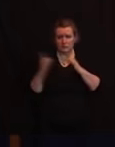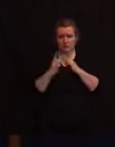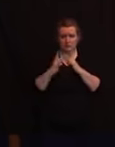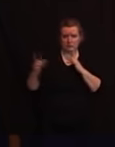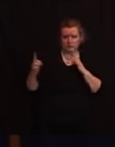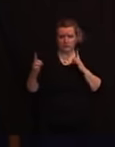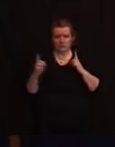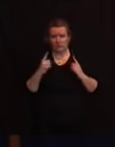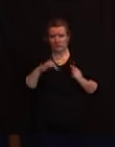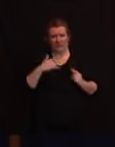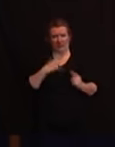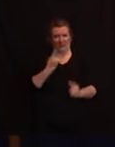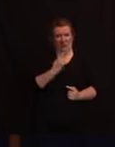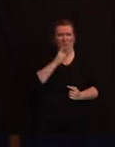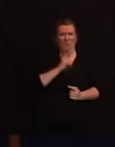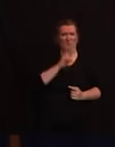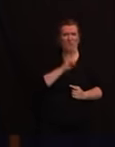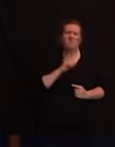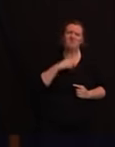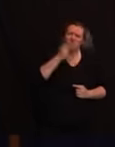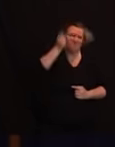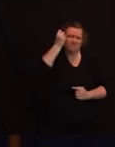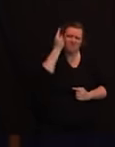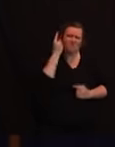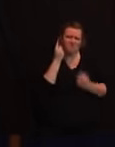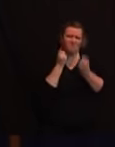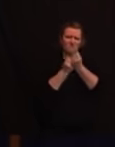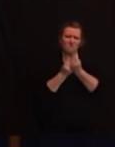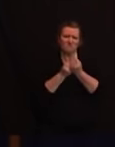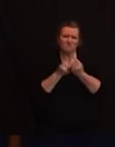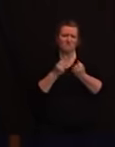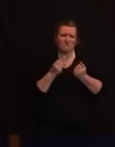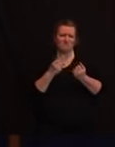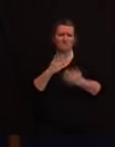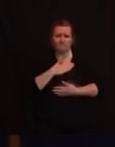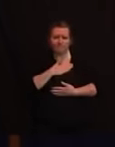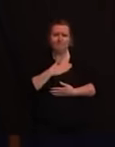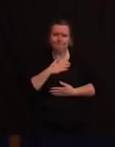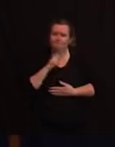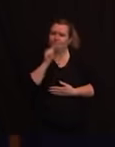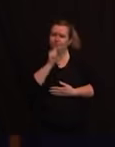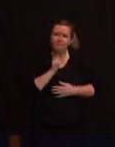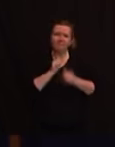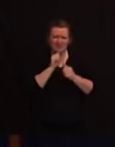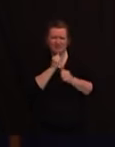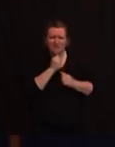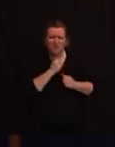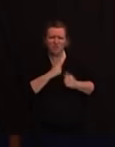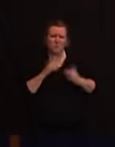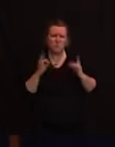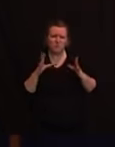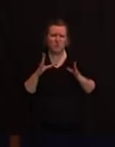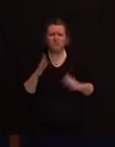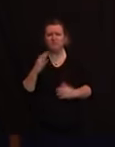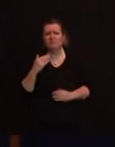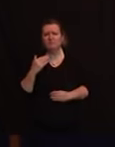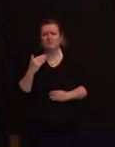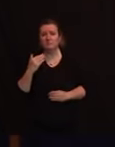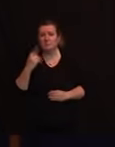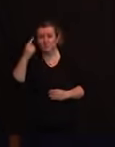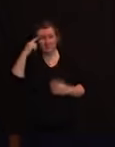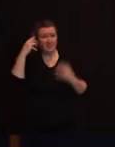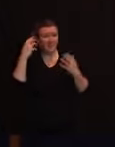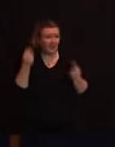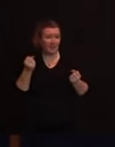emotional toll. We understand that. I want to share the Mental Health Cares number again for those who